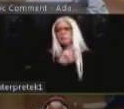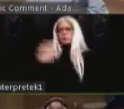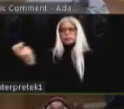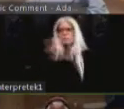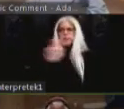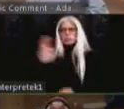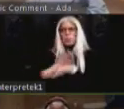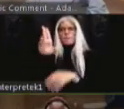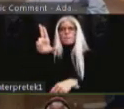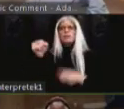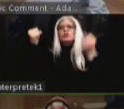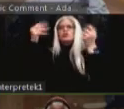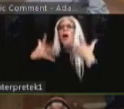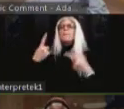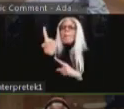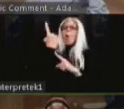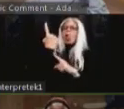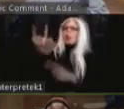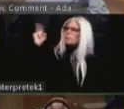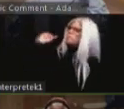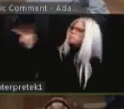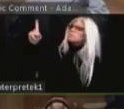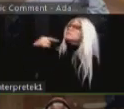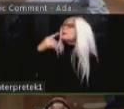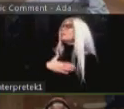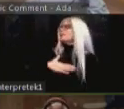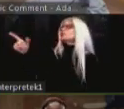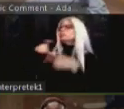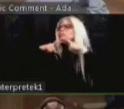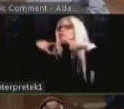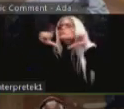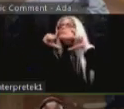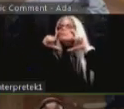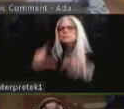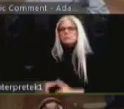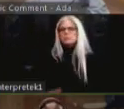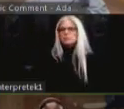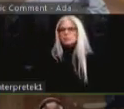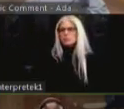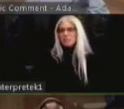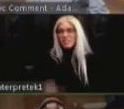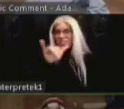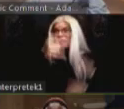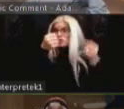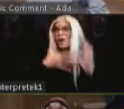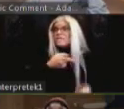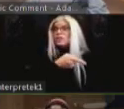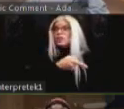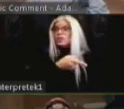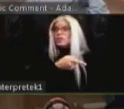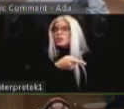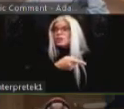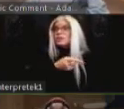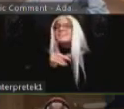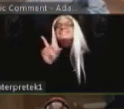admonish somebody, please put on a mask. And that driver did get some pushback from